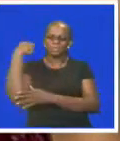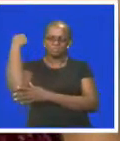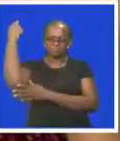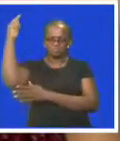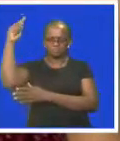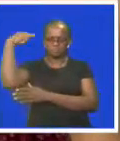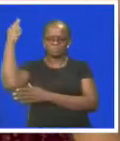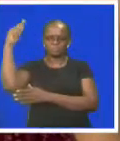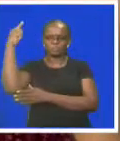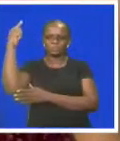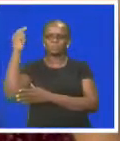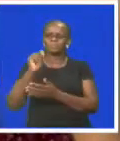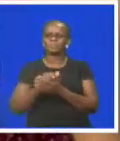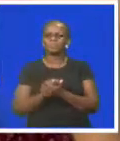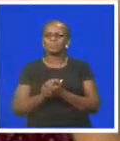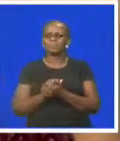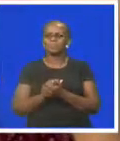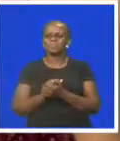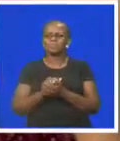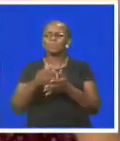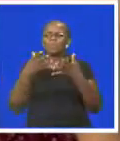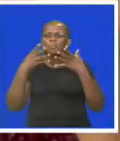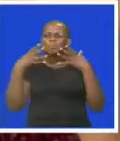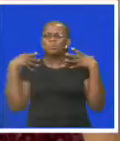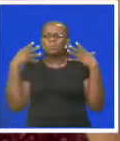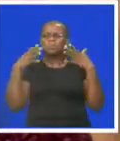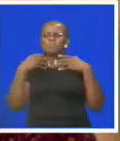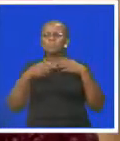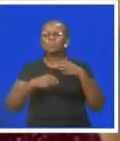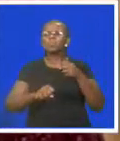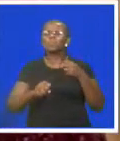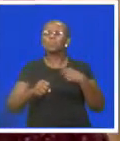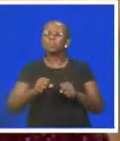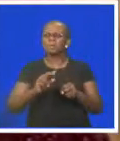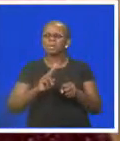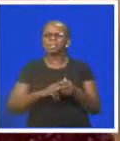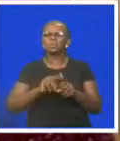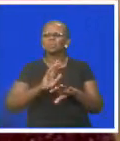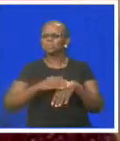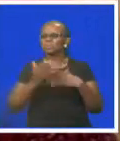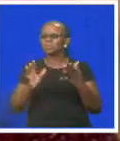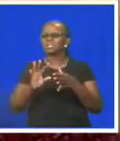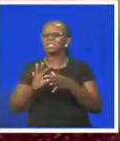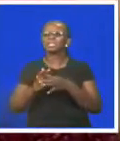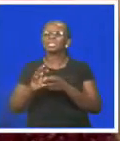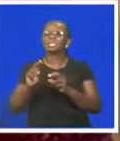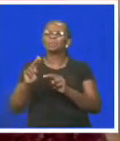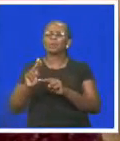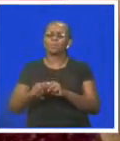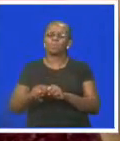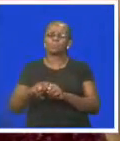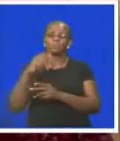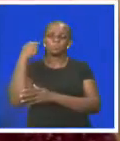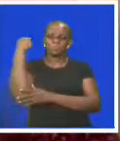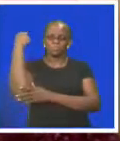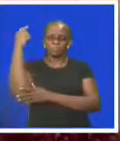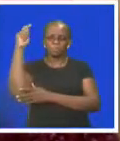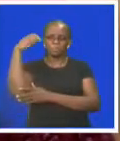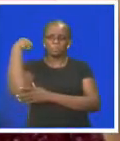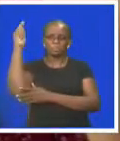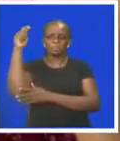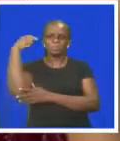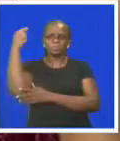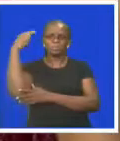animal. Do we keep a lion at home? No, we don't keep a lion at home. It is also a wild